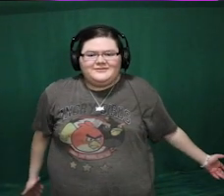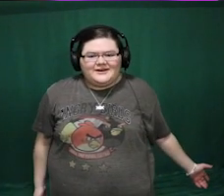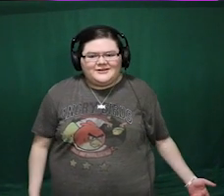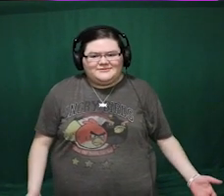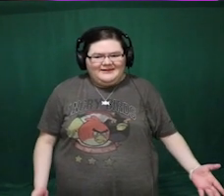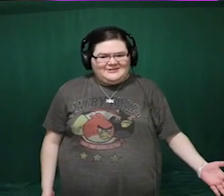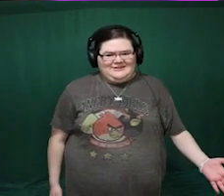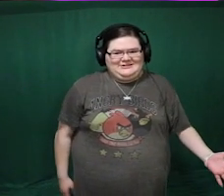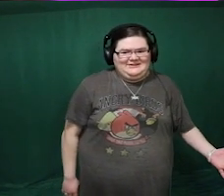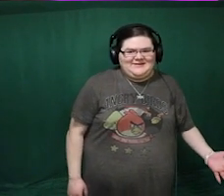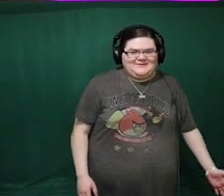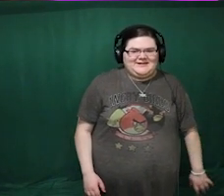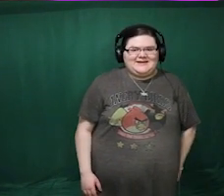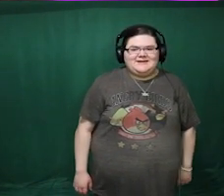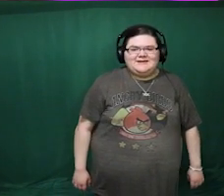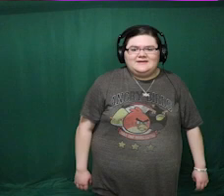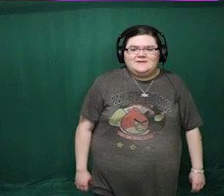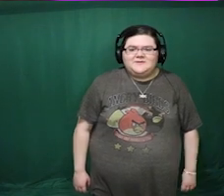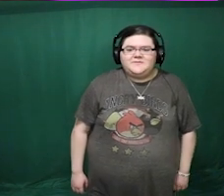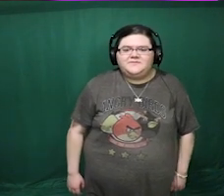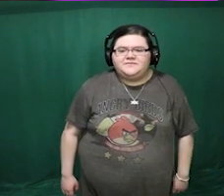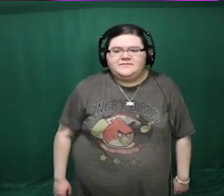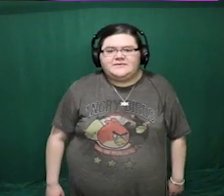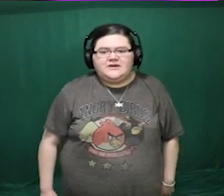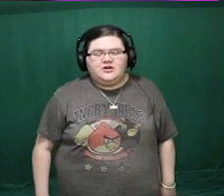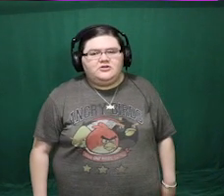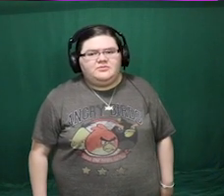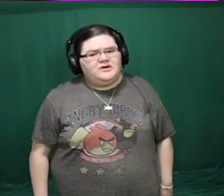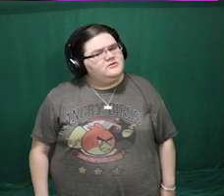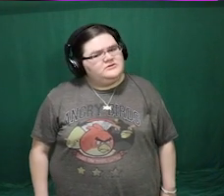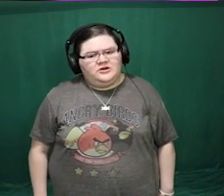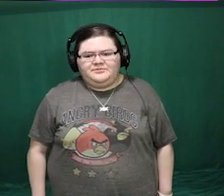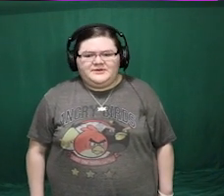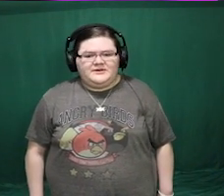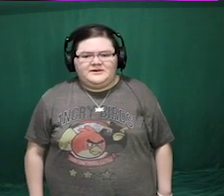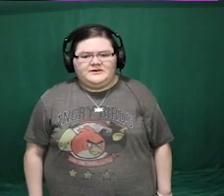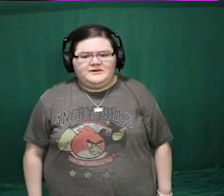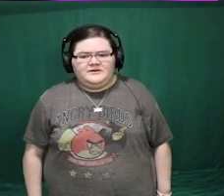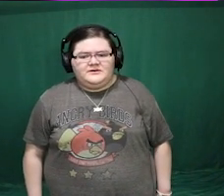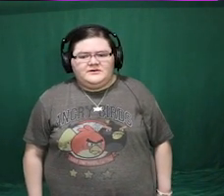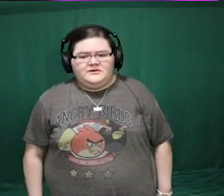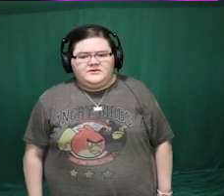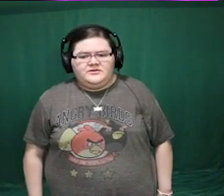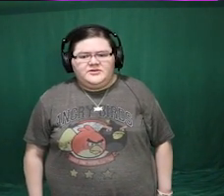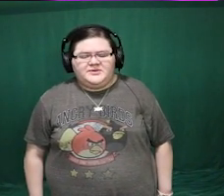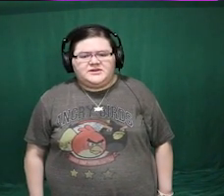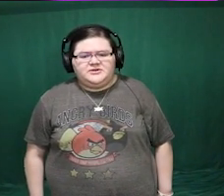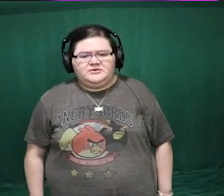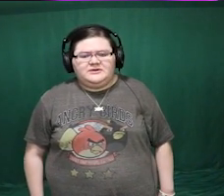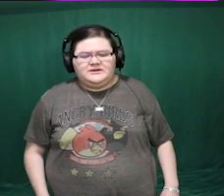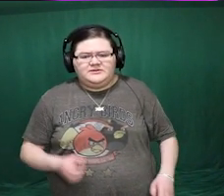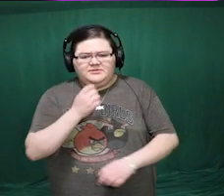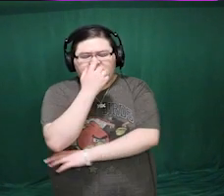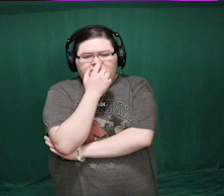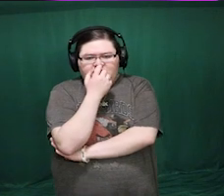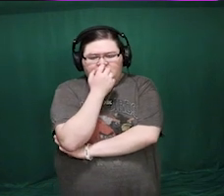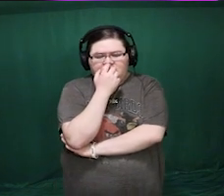No. I was like, I swear it's in the string family. Do you know what? This round just lets the shit out. Oboe, nope. No, I'm sorry.